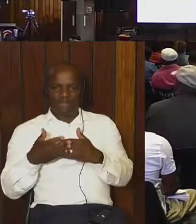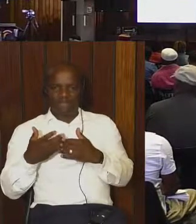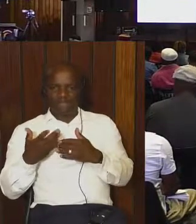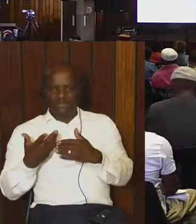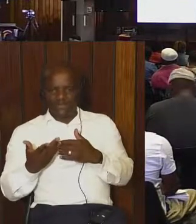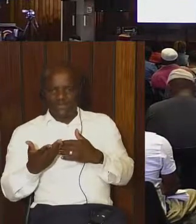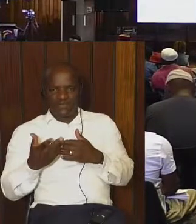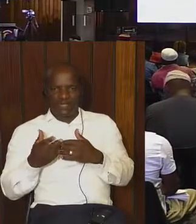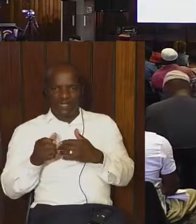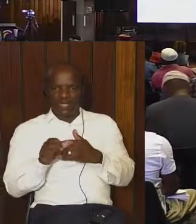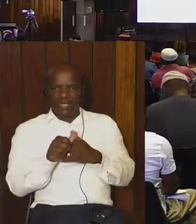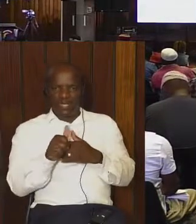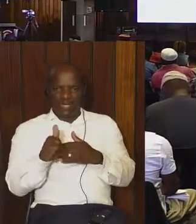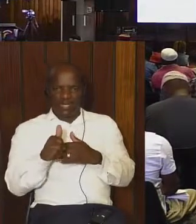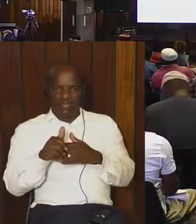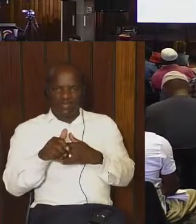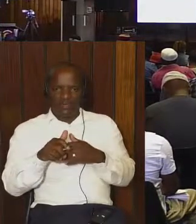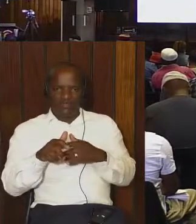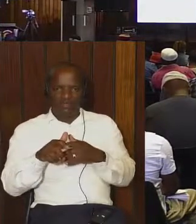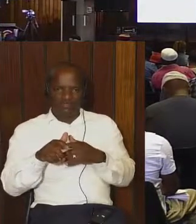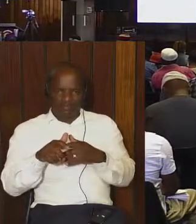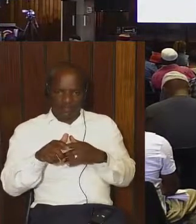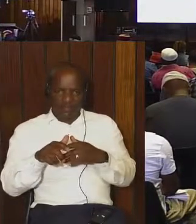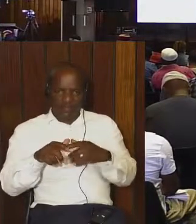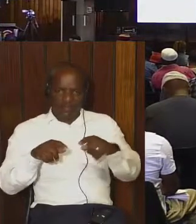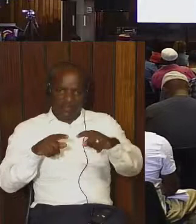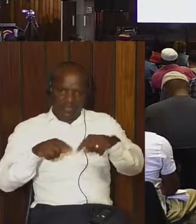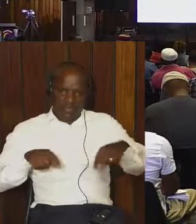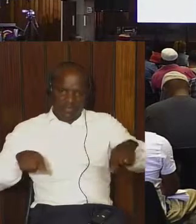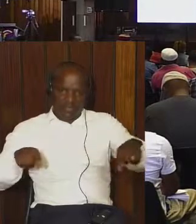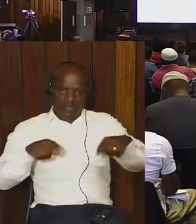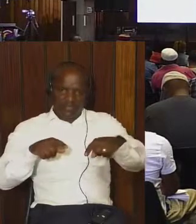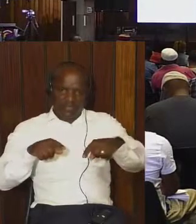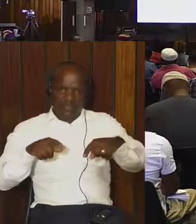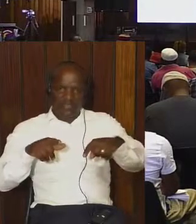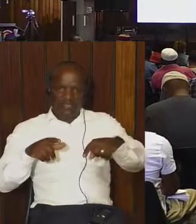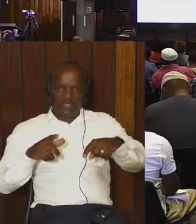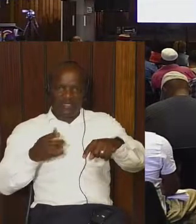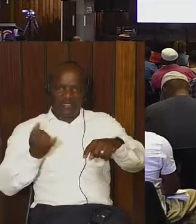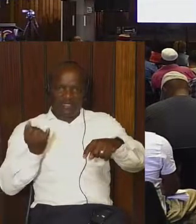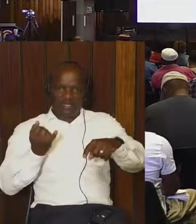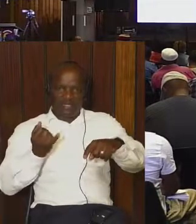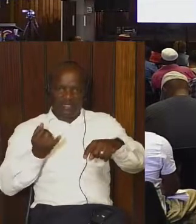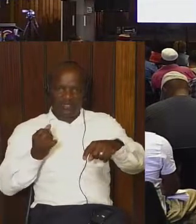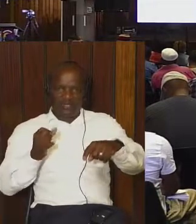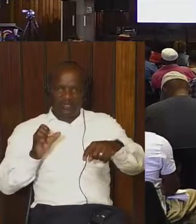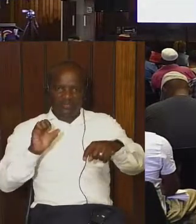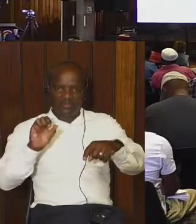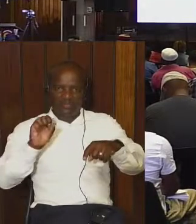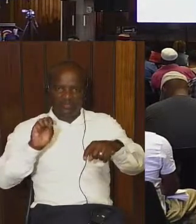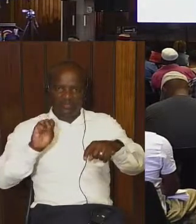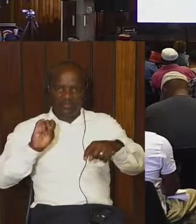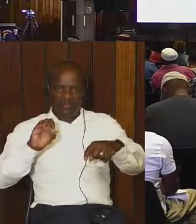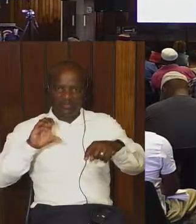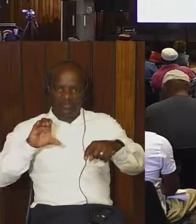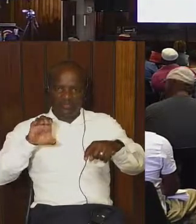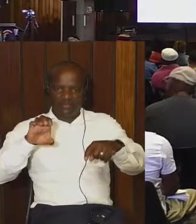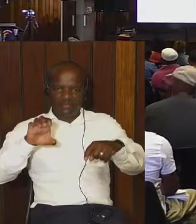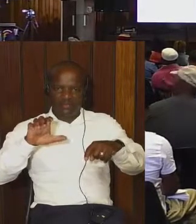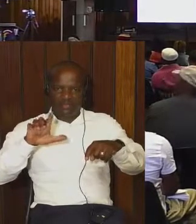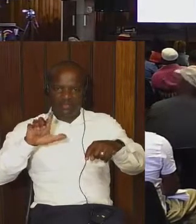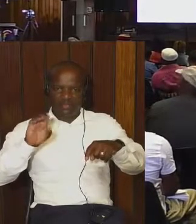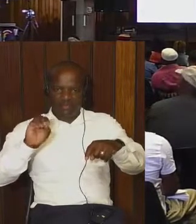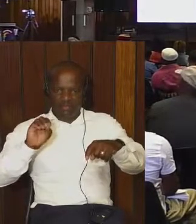was in another area, which was an extension of Sicelo. Now, our distance is more than